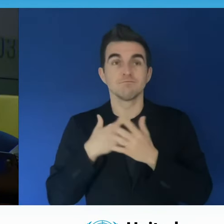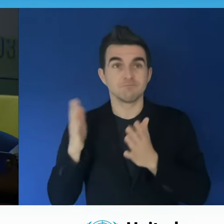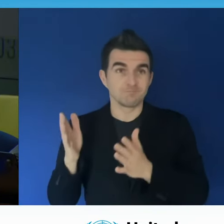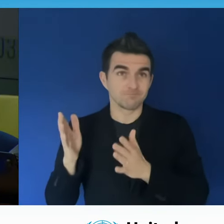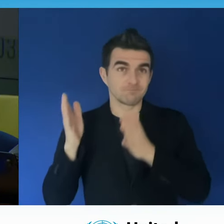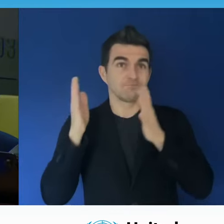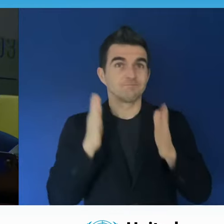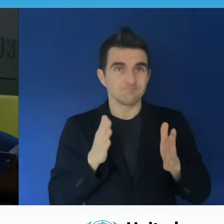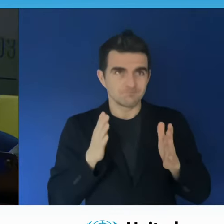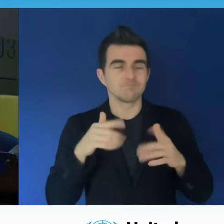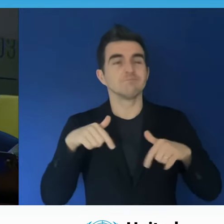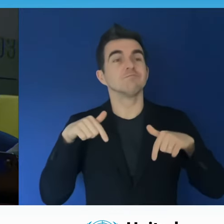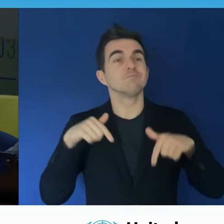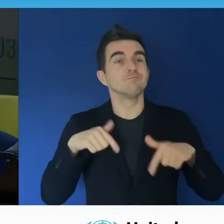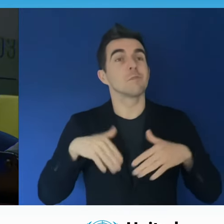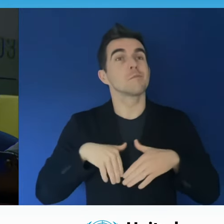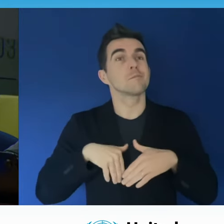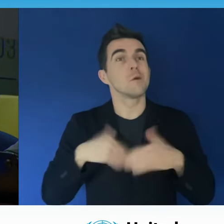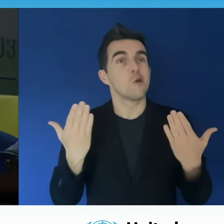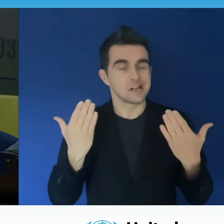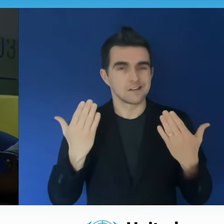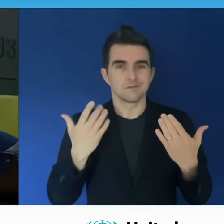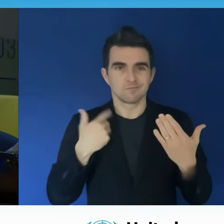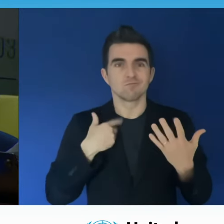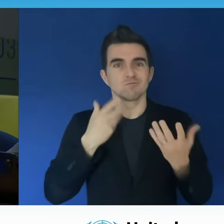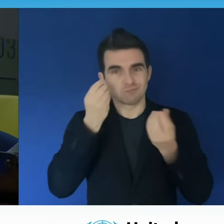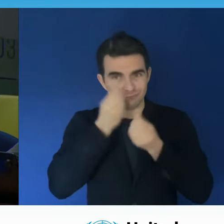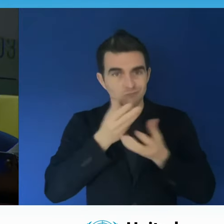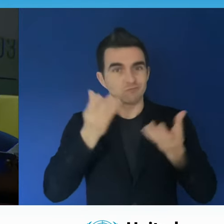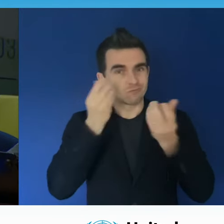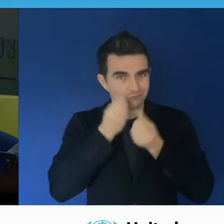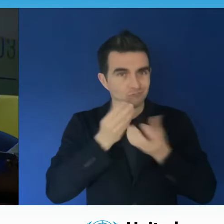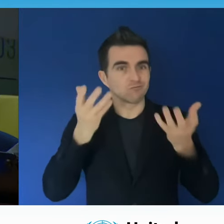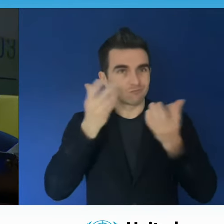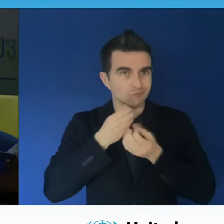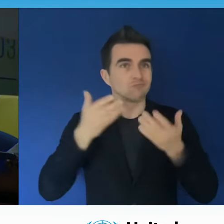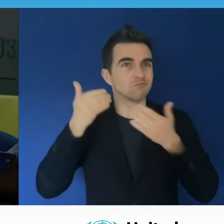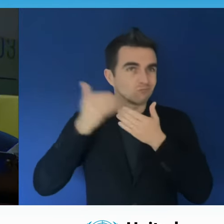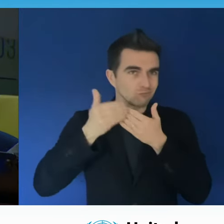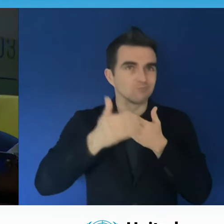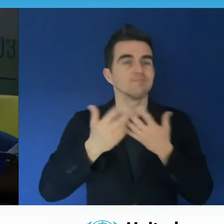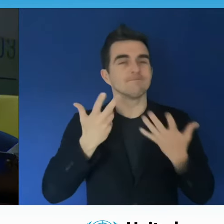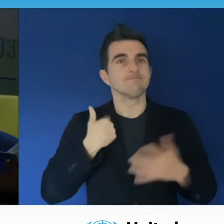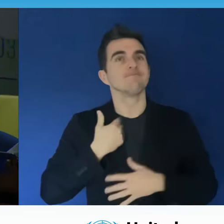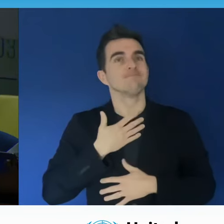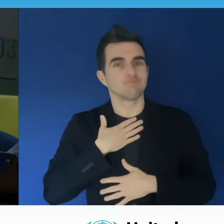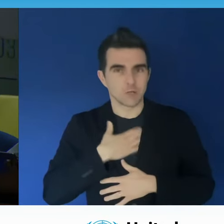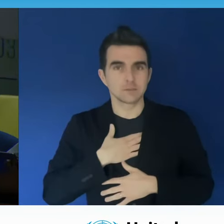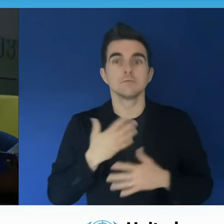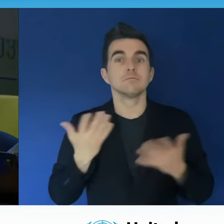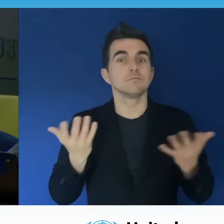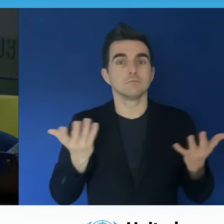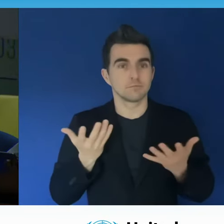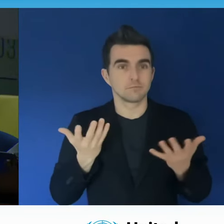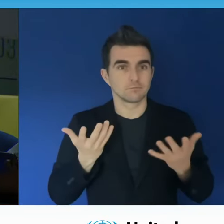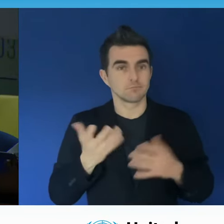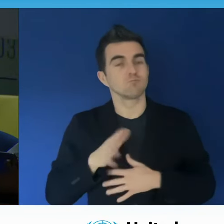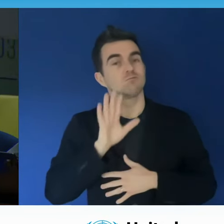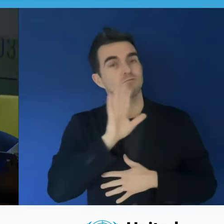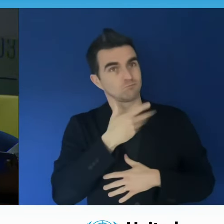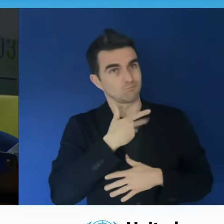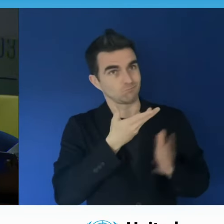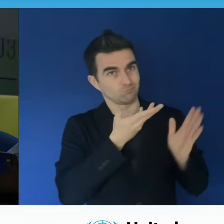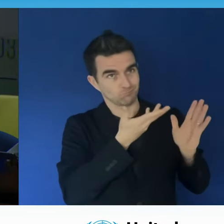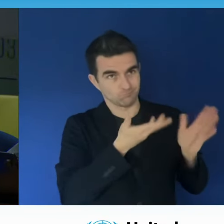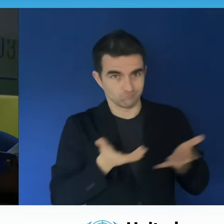I now invite Ms. Sarah Baharaki, Global Youth Ambassador of their world and